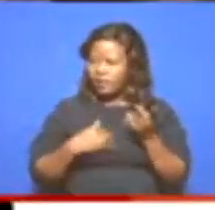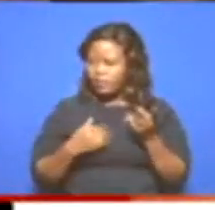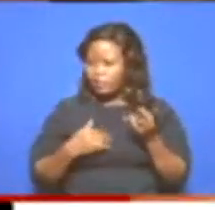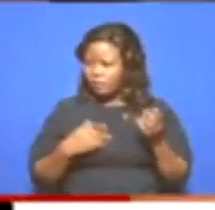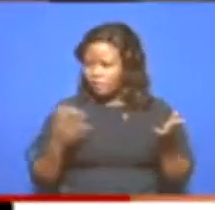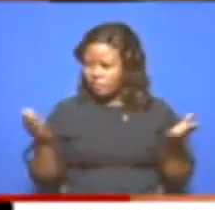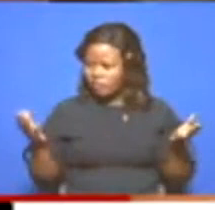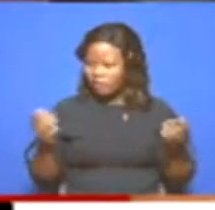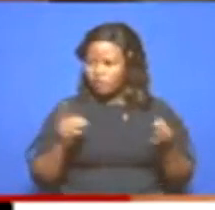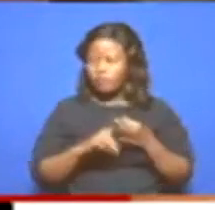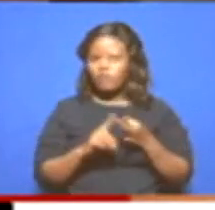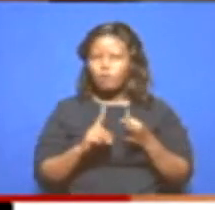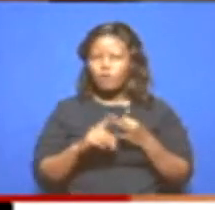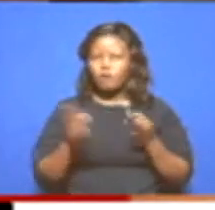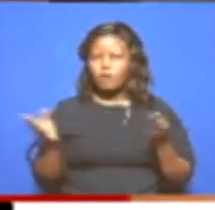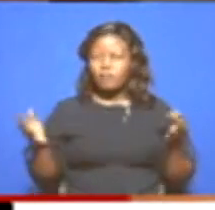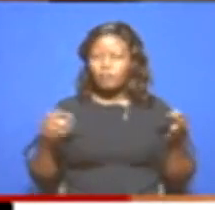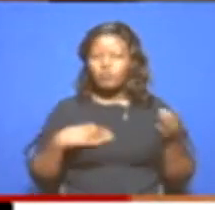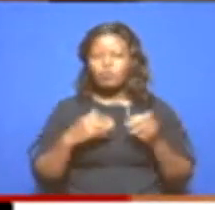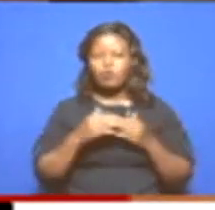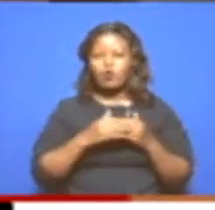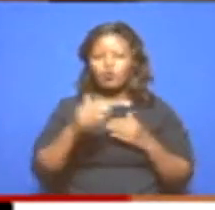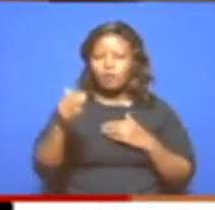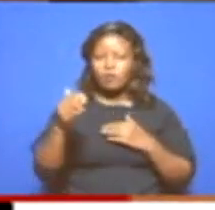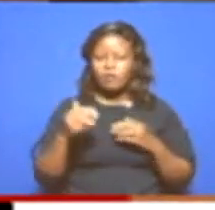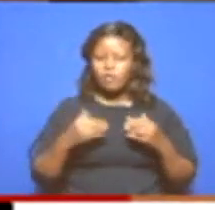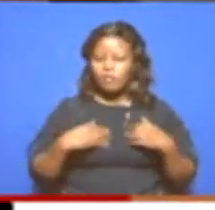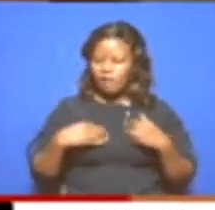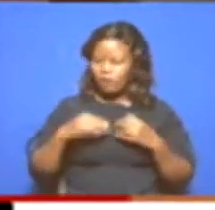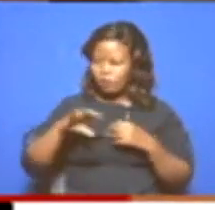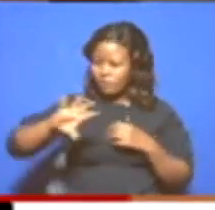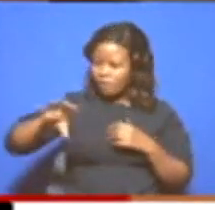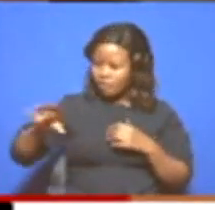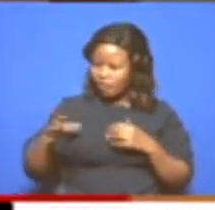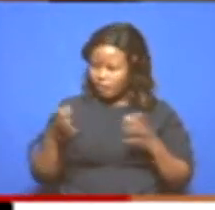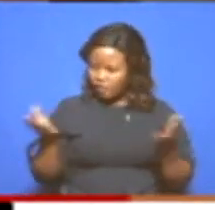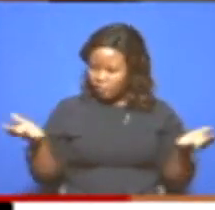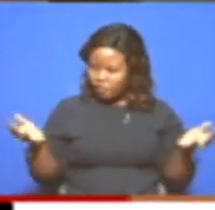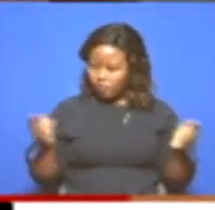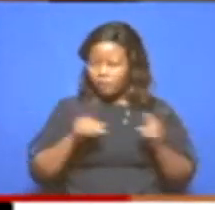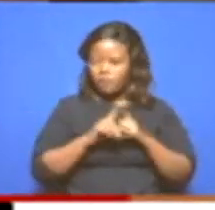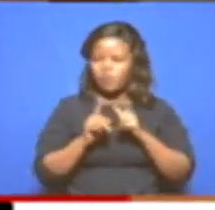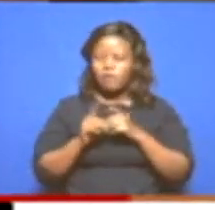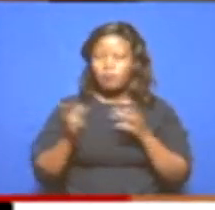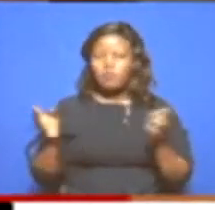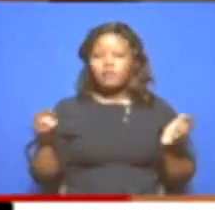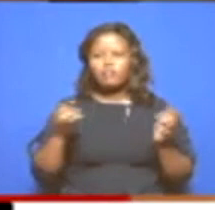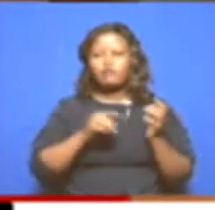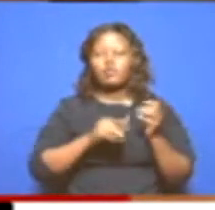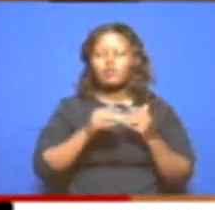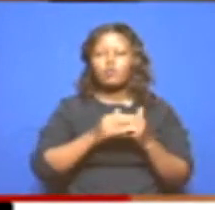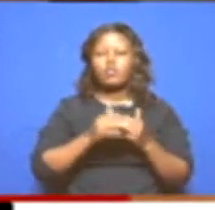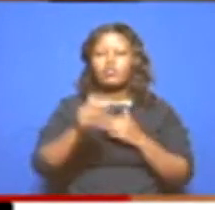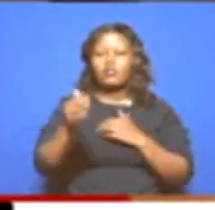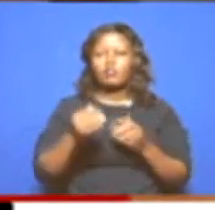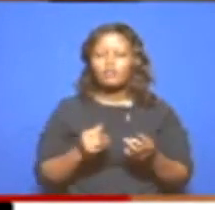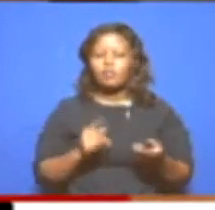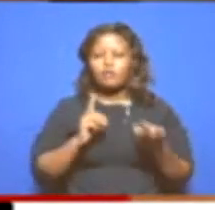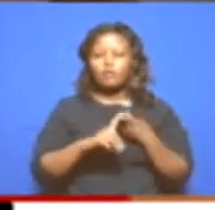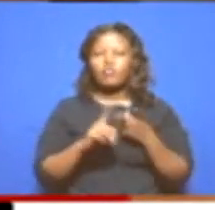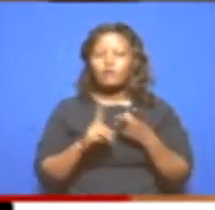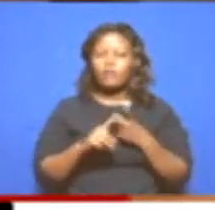with parents from Aquinas High School in Nairobi County, where there was an institution's attempt to cover